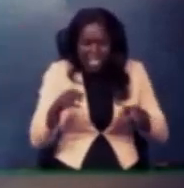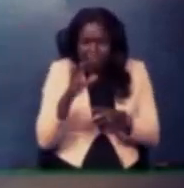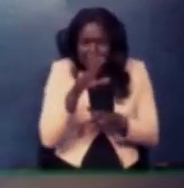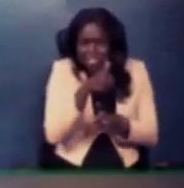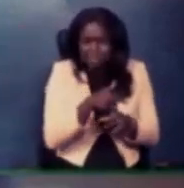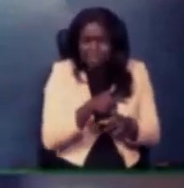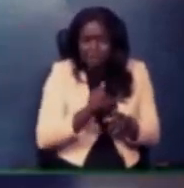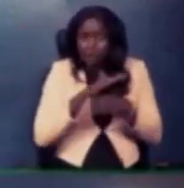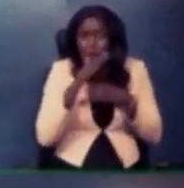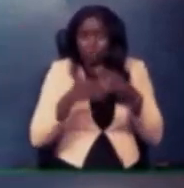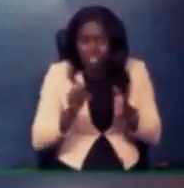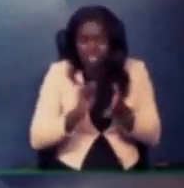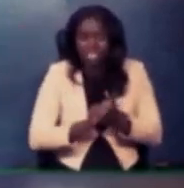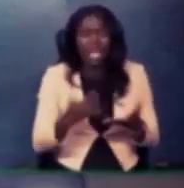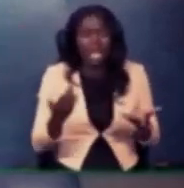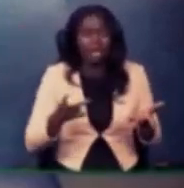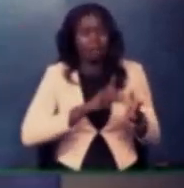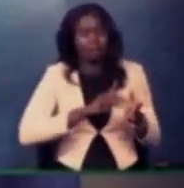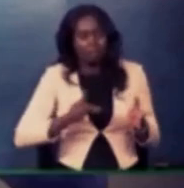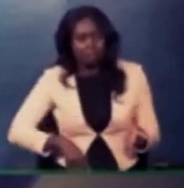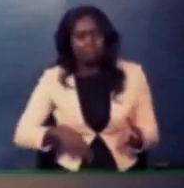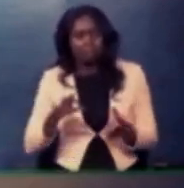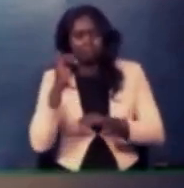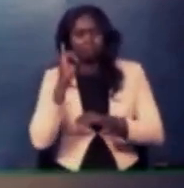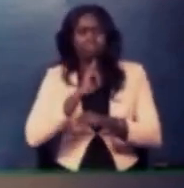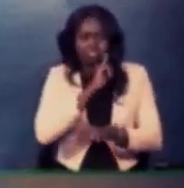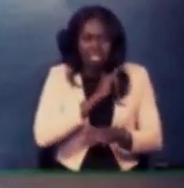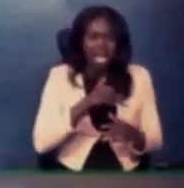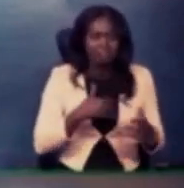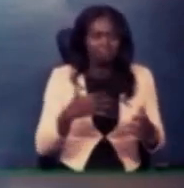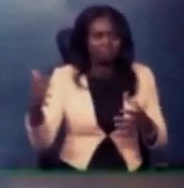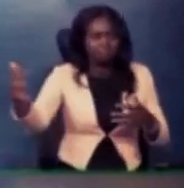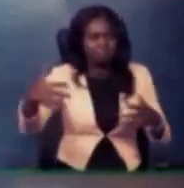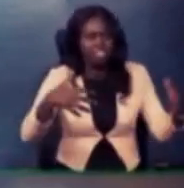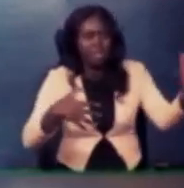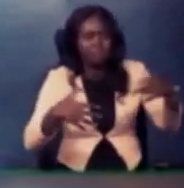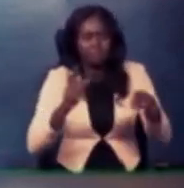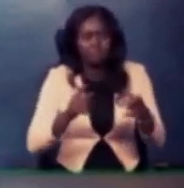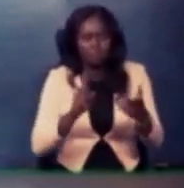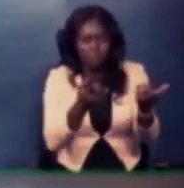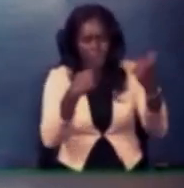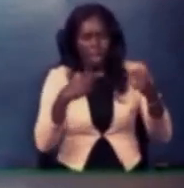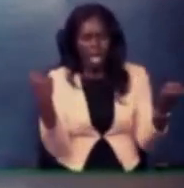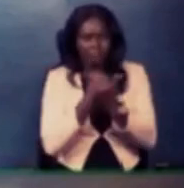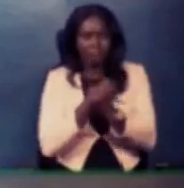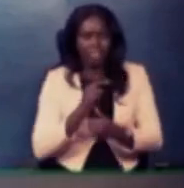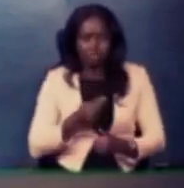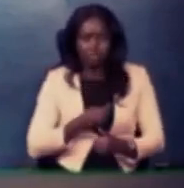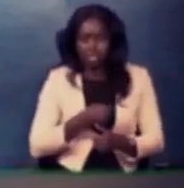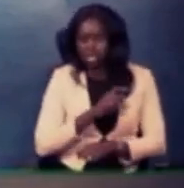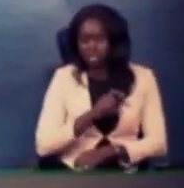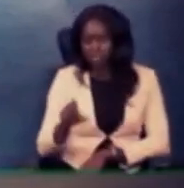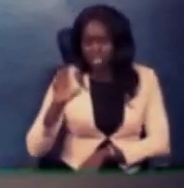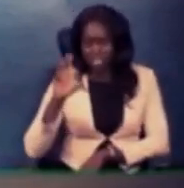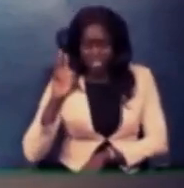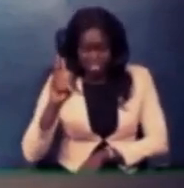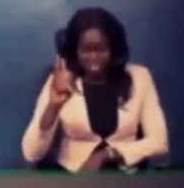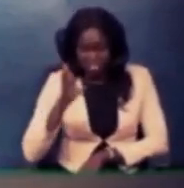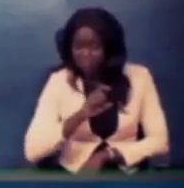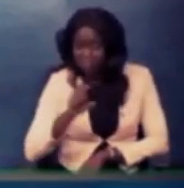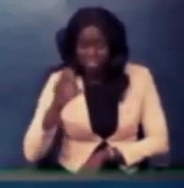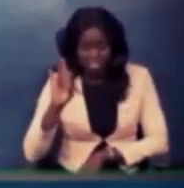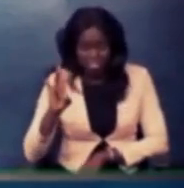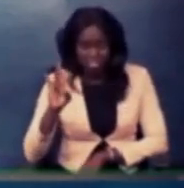the king of Israel hired the kings of the Hittites and the Egyptians to come upon us. Verse 6-7 now. Wherefore